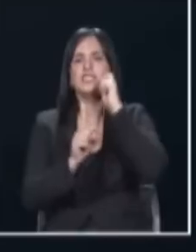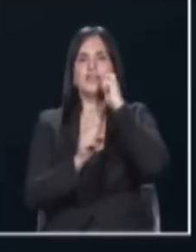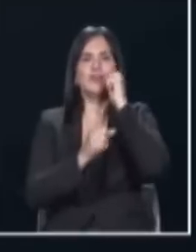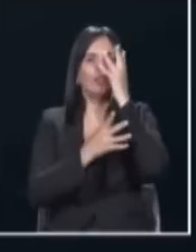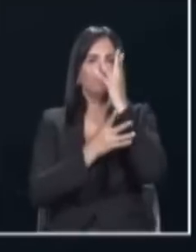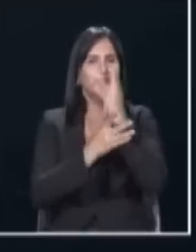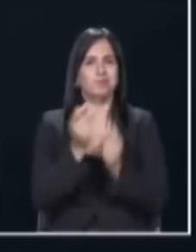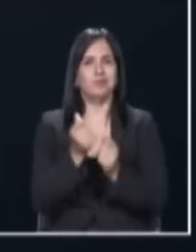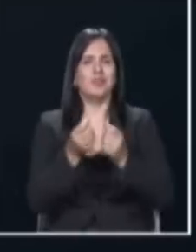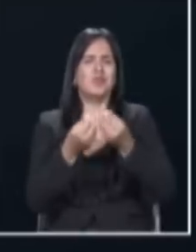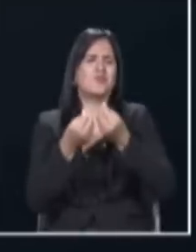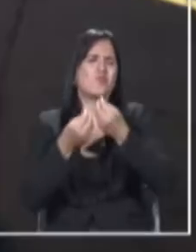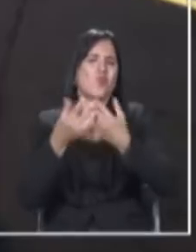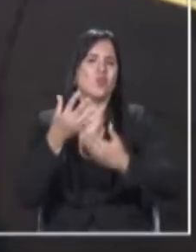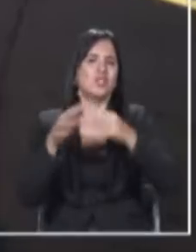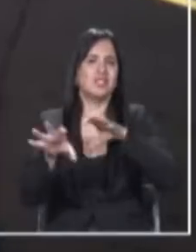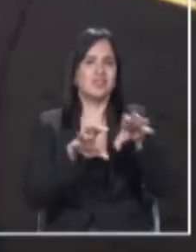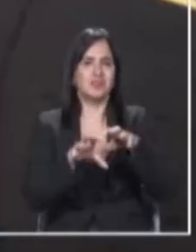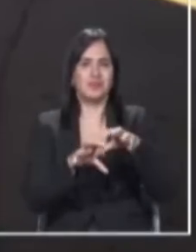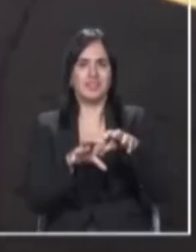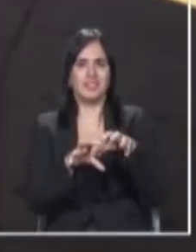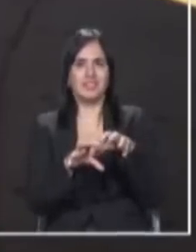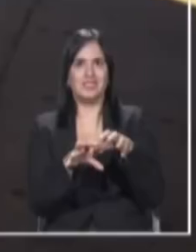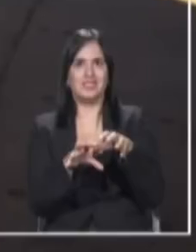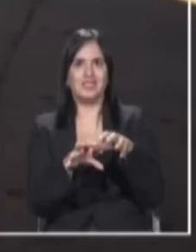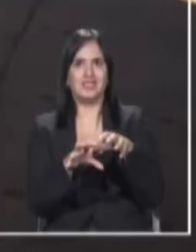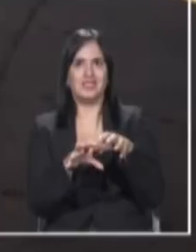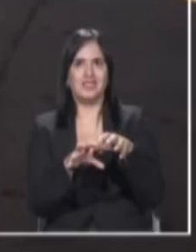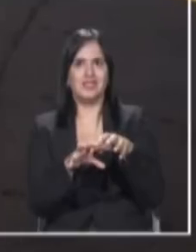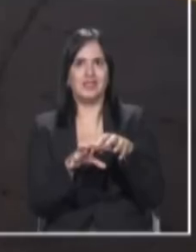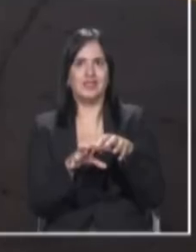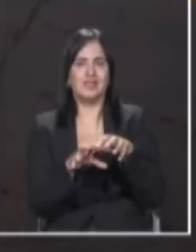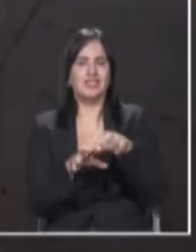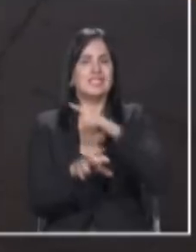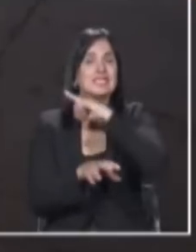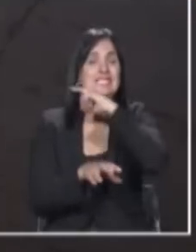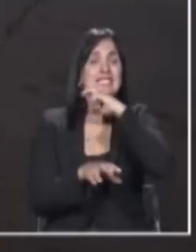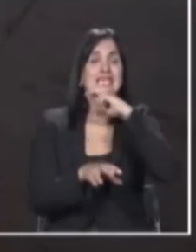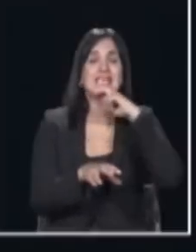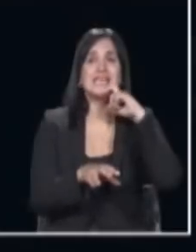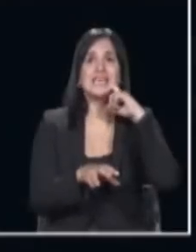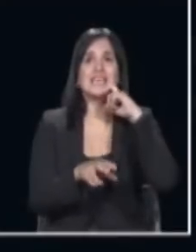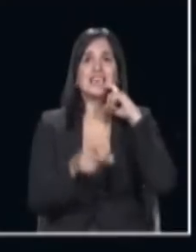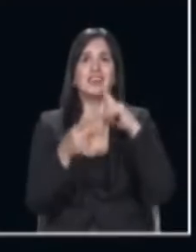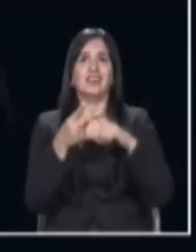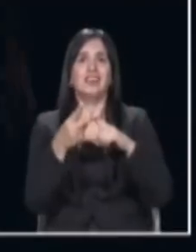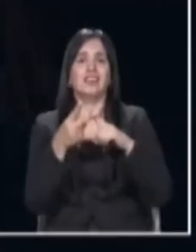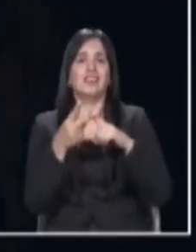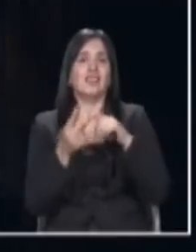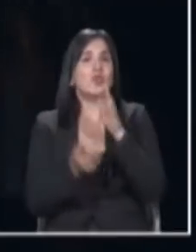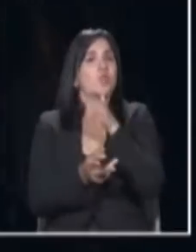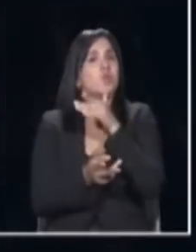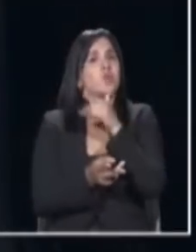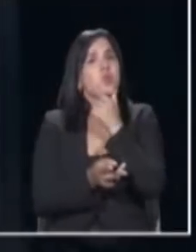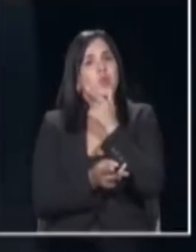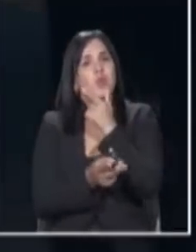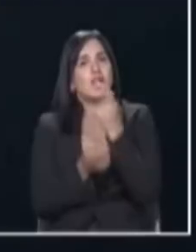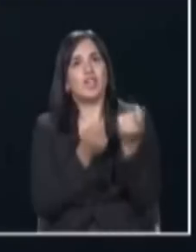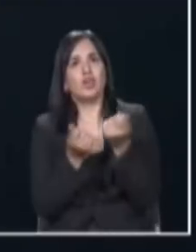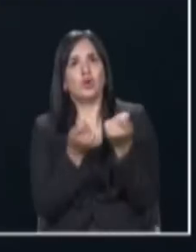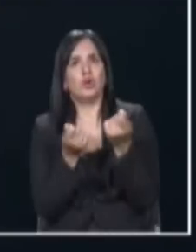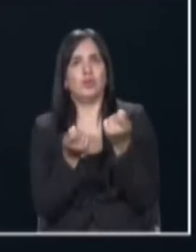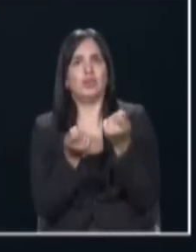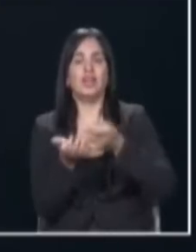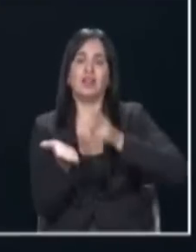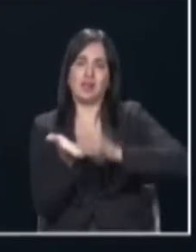the extinction of thousands of species enormous populations displacement drought and famine in widespread economic uncertainty